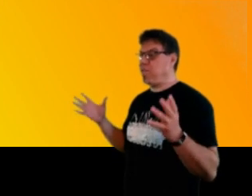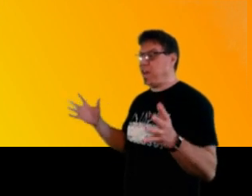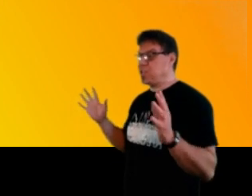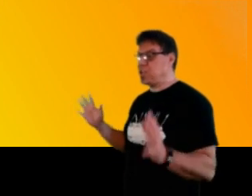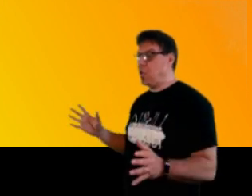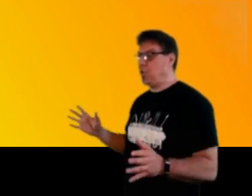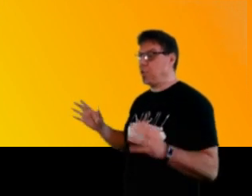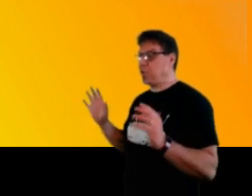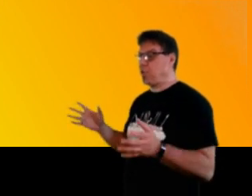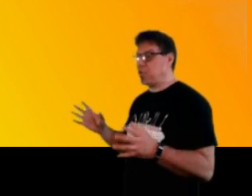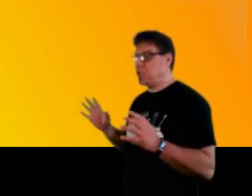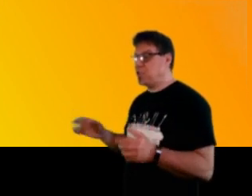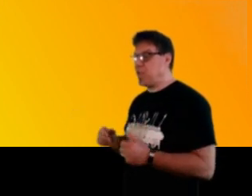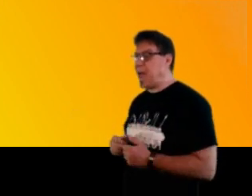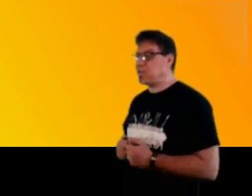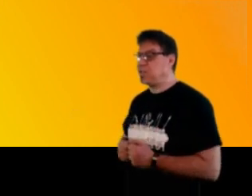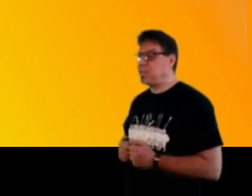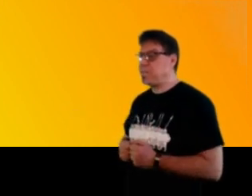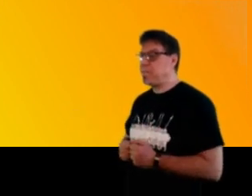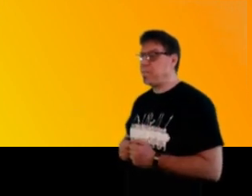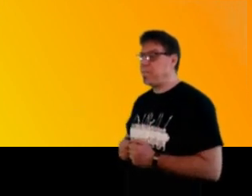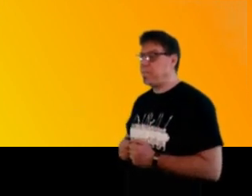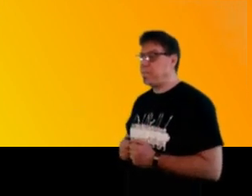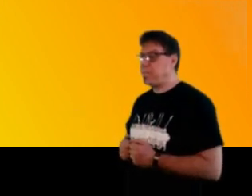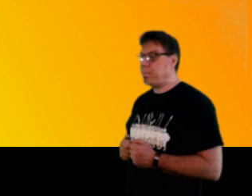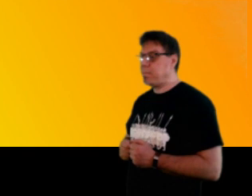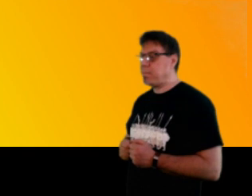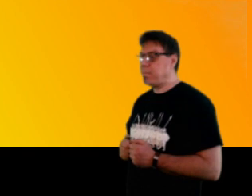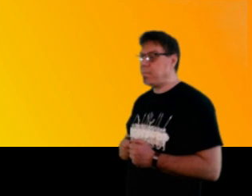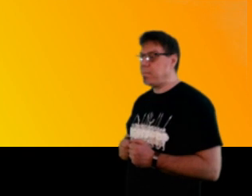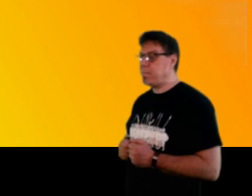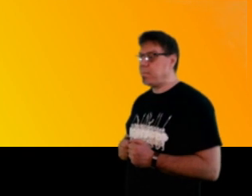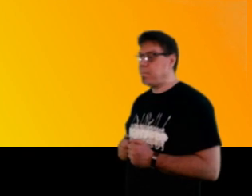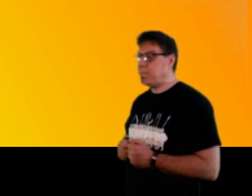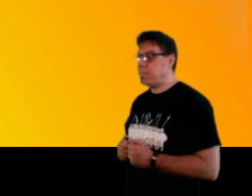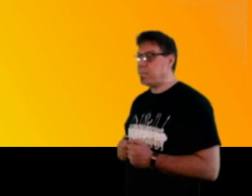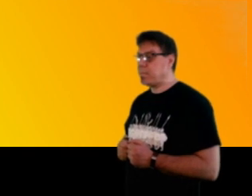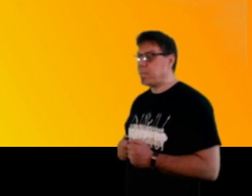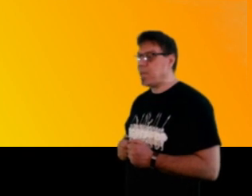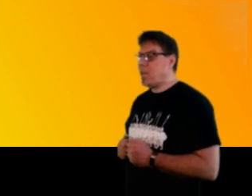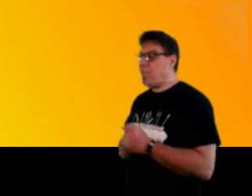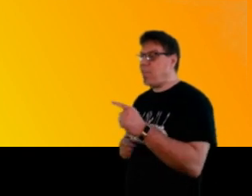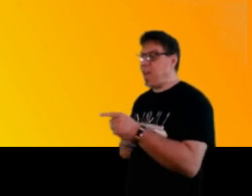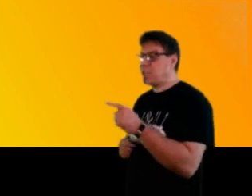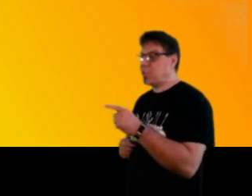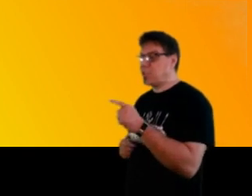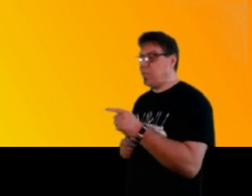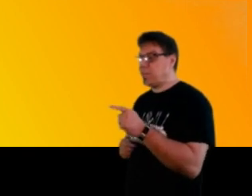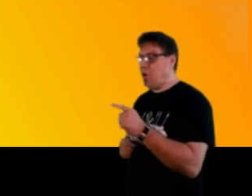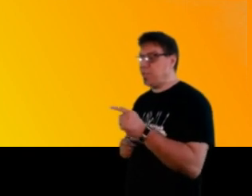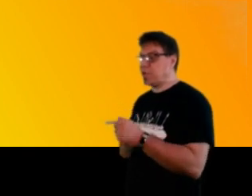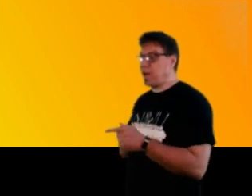need a fancy stole or a crook to do that. I want to be one of those pastors on TV. Thanks